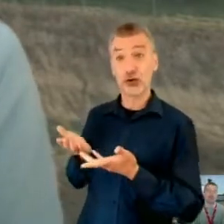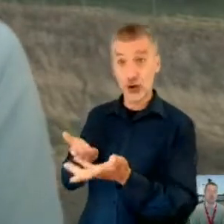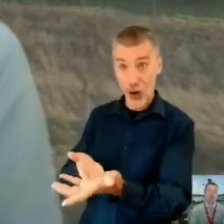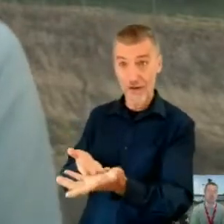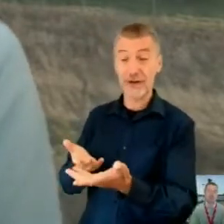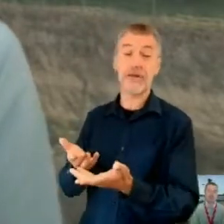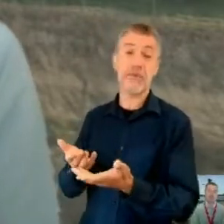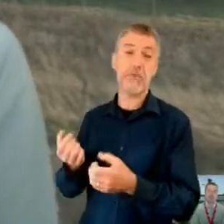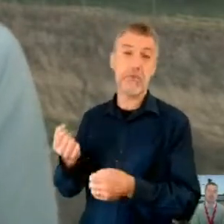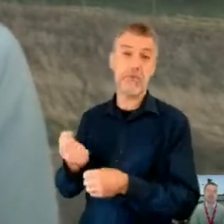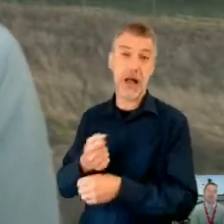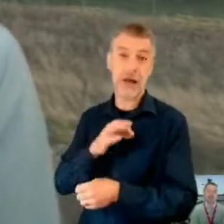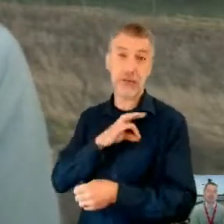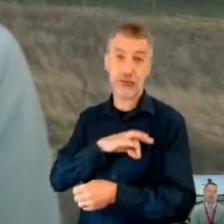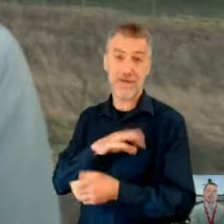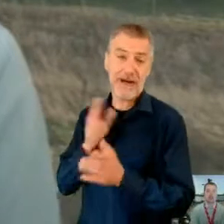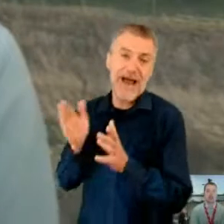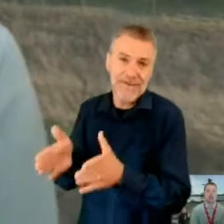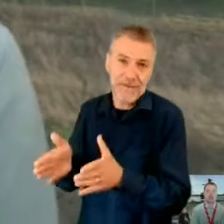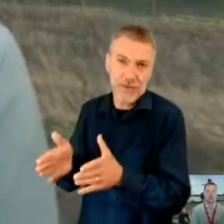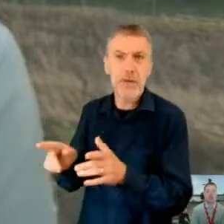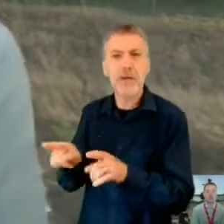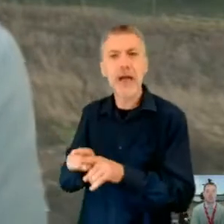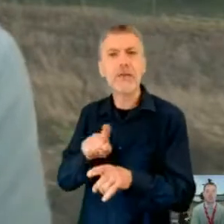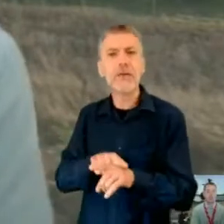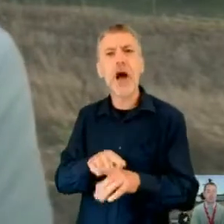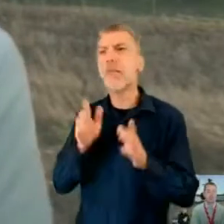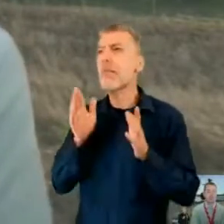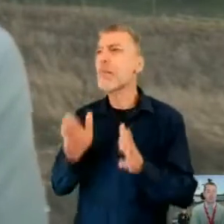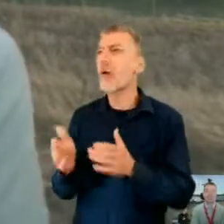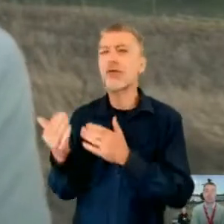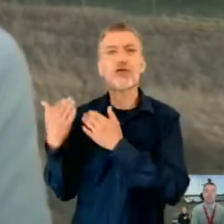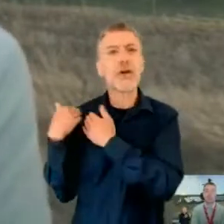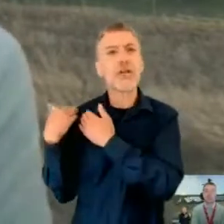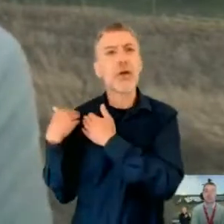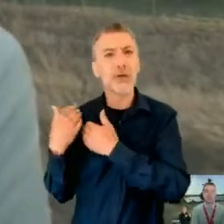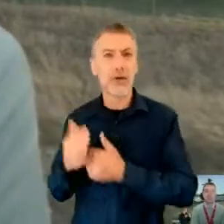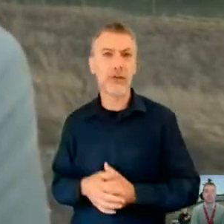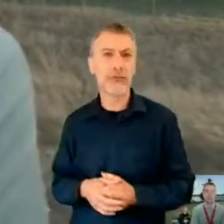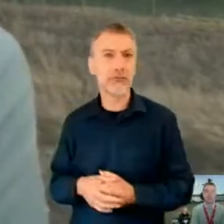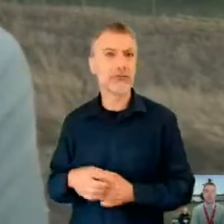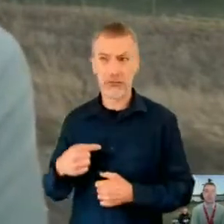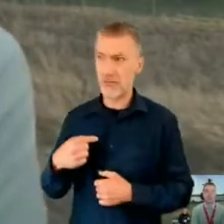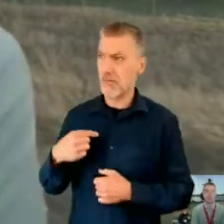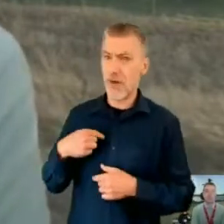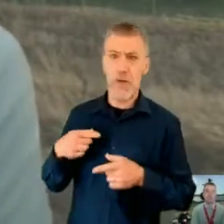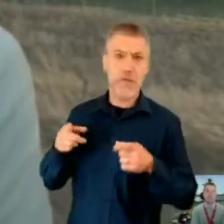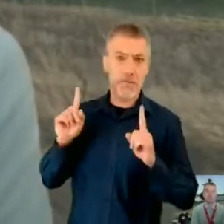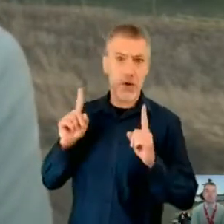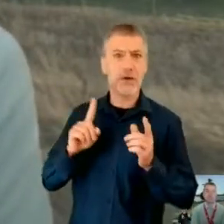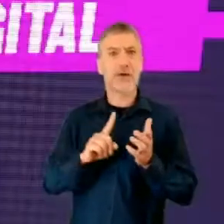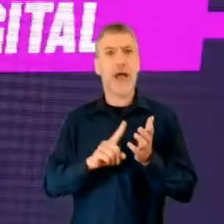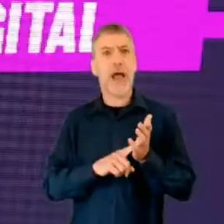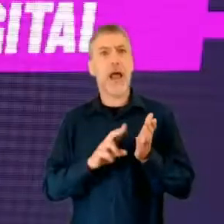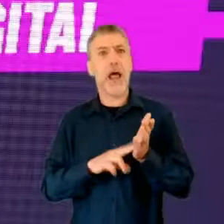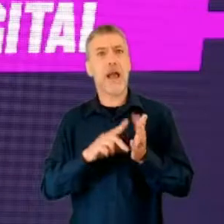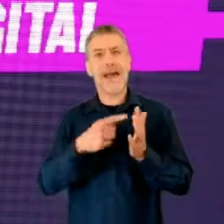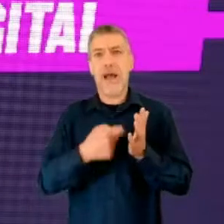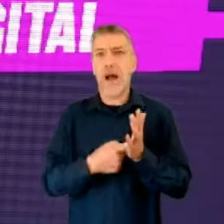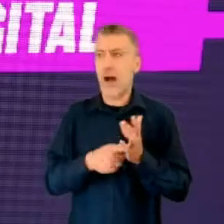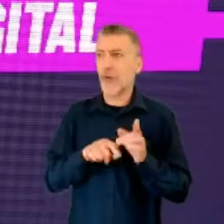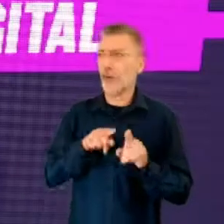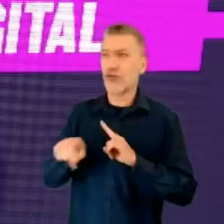But at the same time, we need to be responsible. And it's great that LNER have myself and my boss to try and push that agenda. Brilliant stuff,